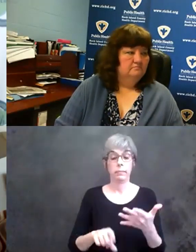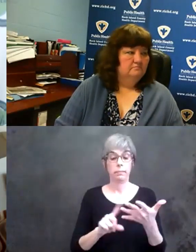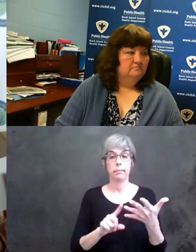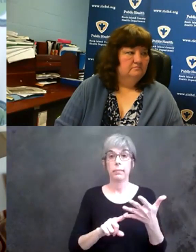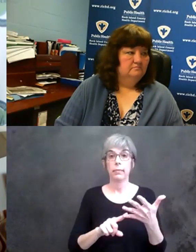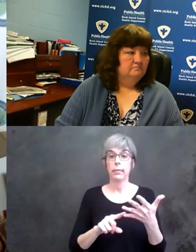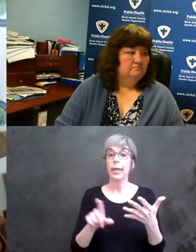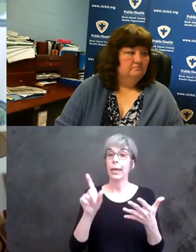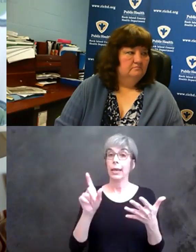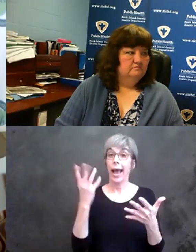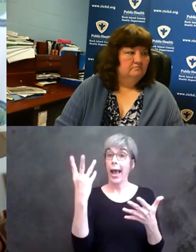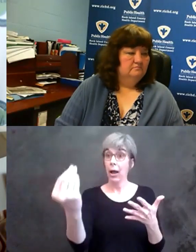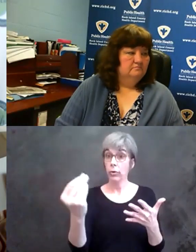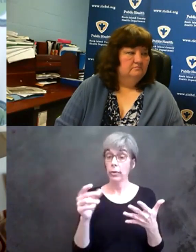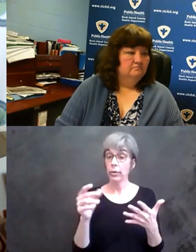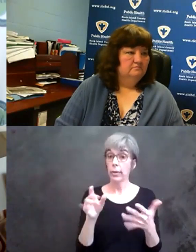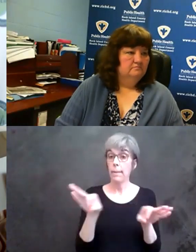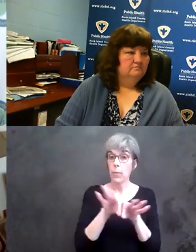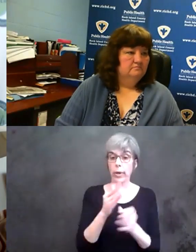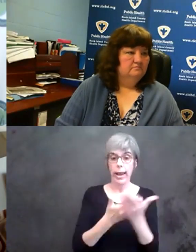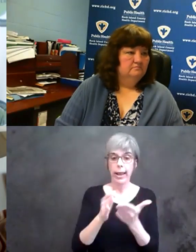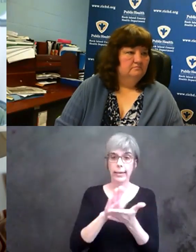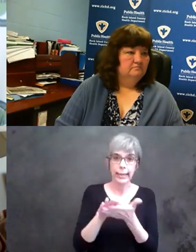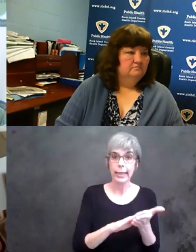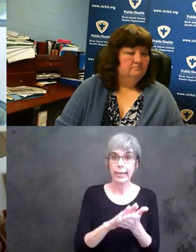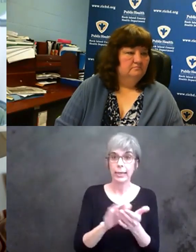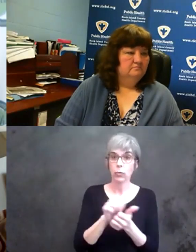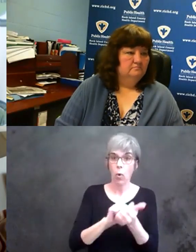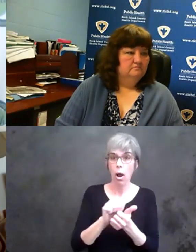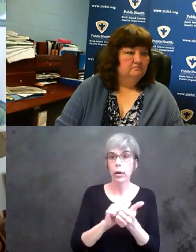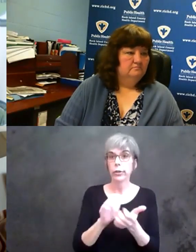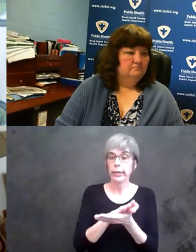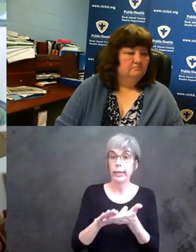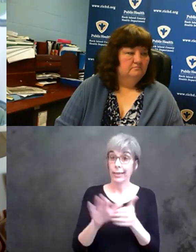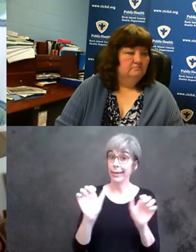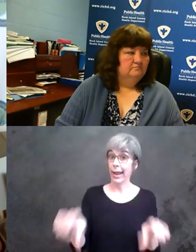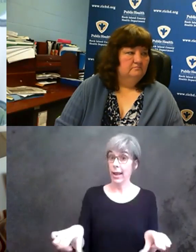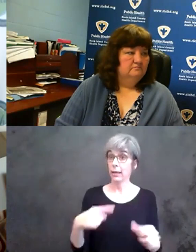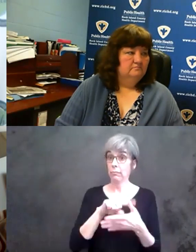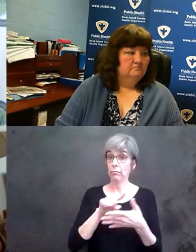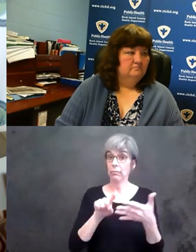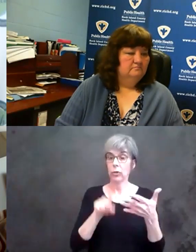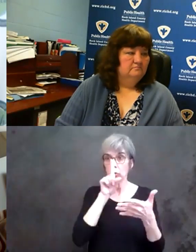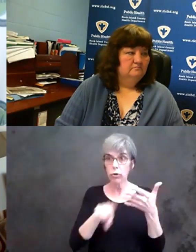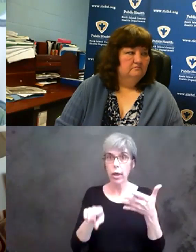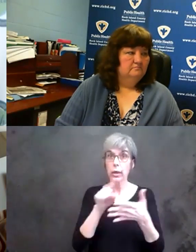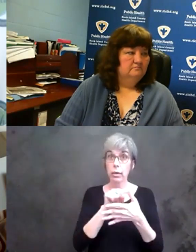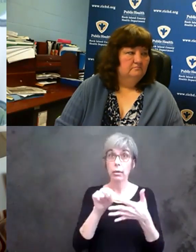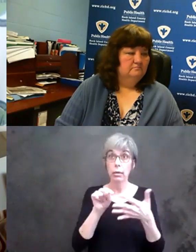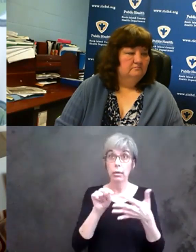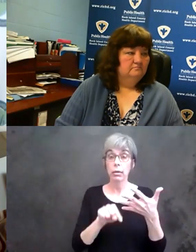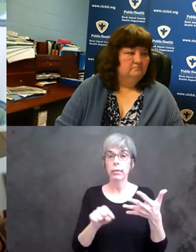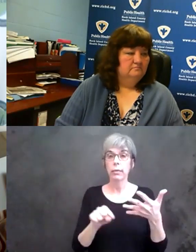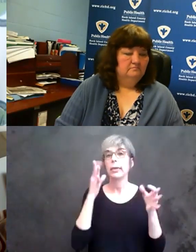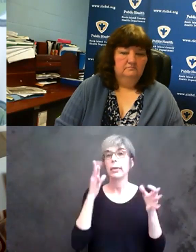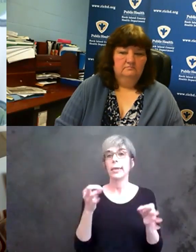to keep my hands clean while I'm out? Remember, we're still in a pandemic where the virus is circulating in